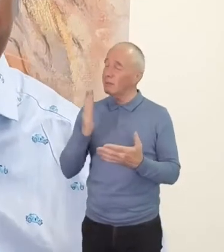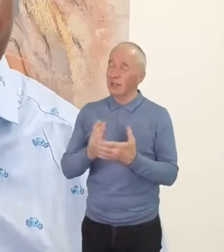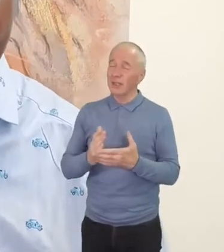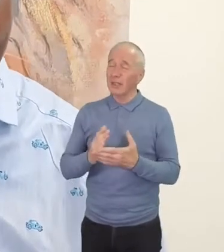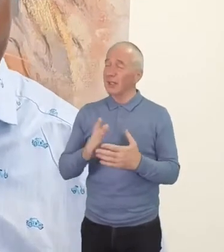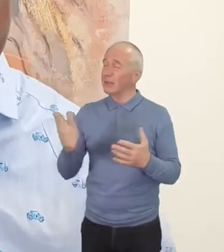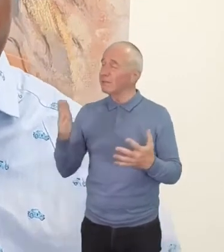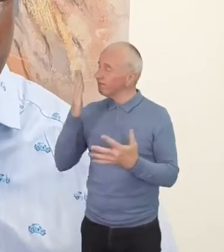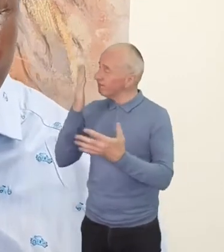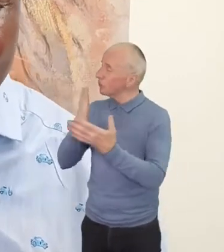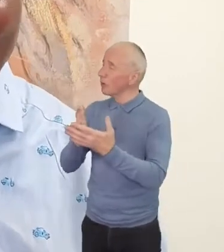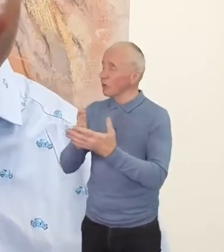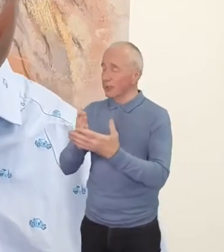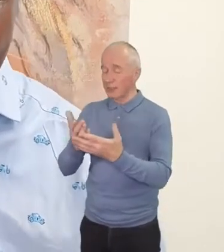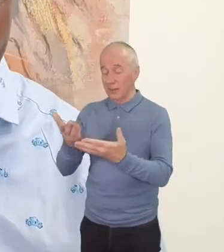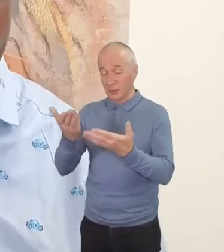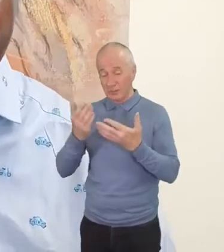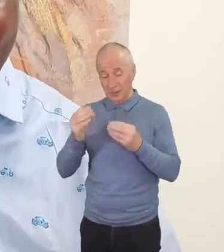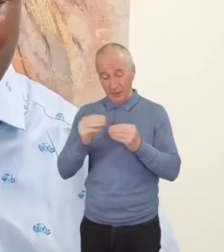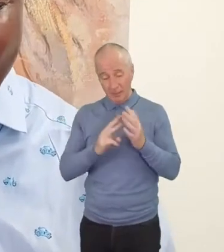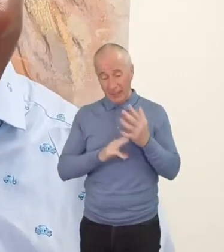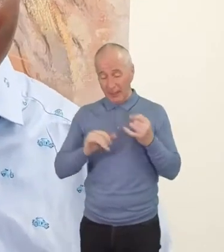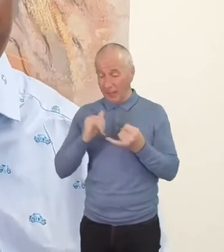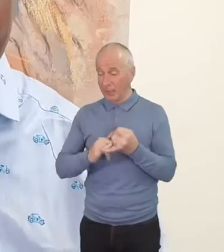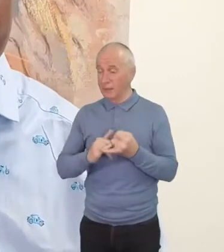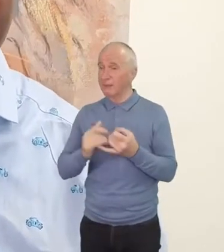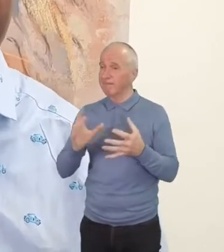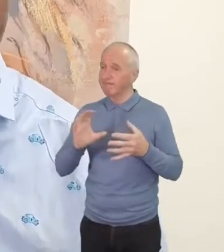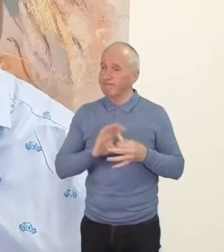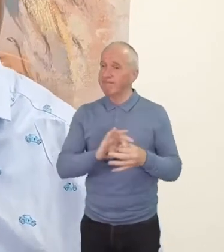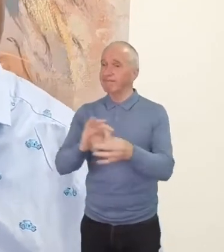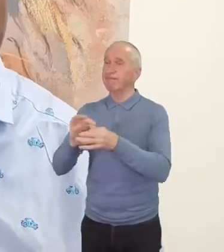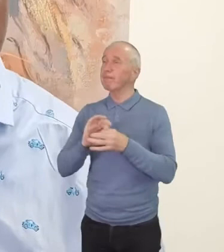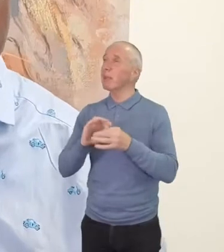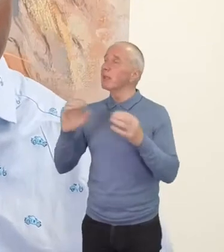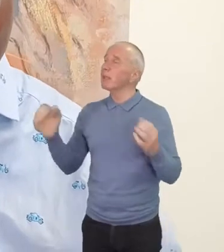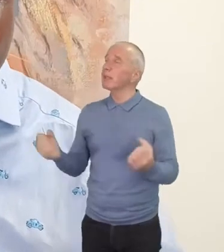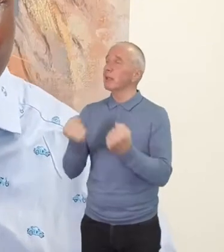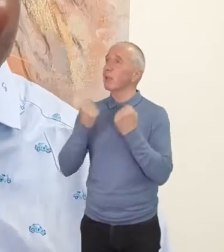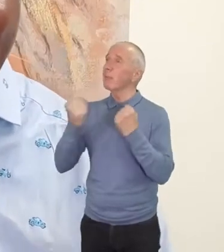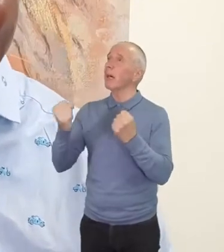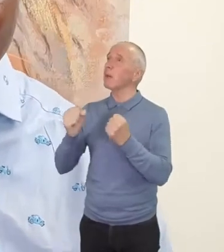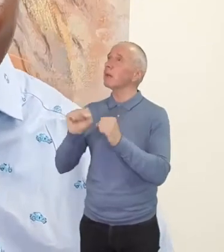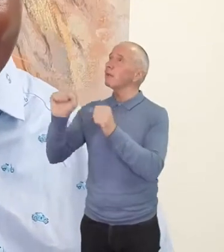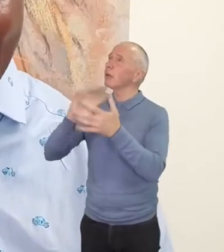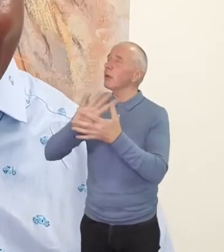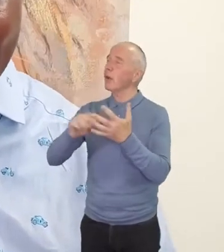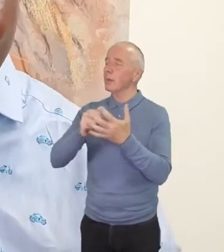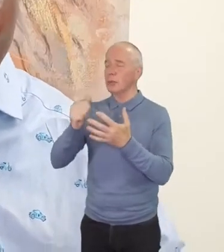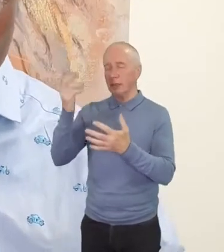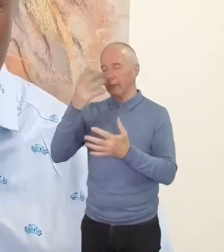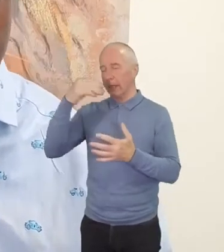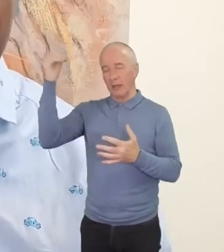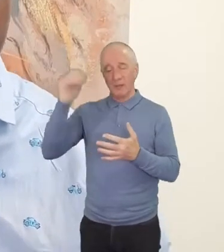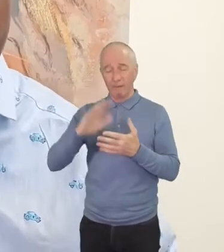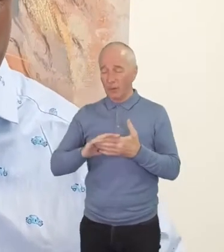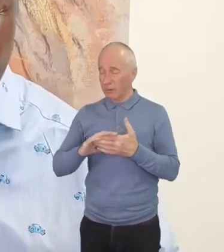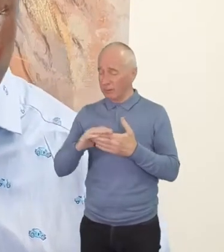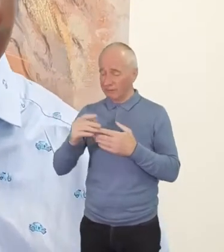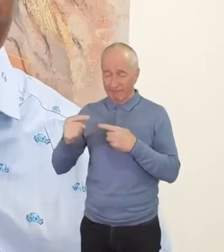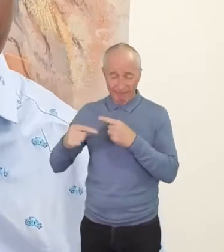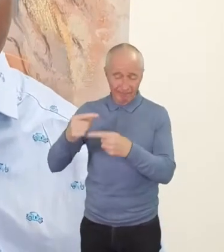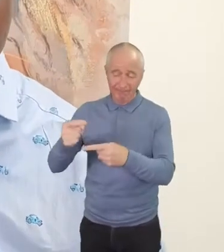to BMS and joined with us by the power of your Holy Spirit, for all that has been done, we